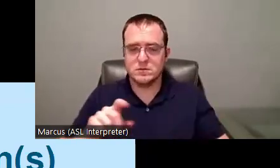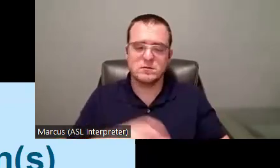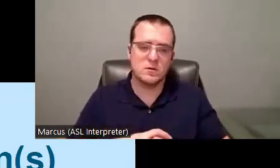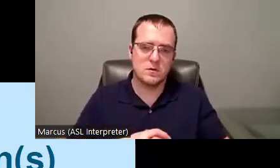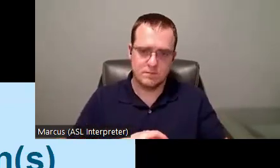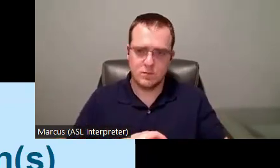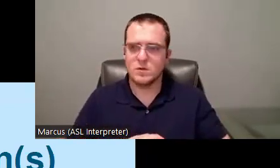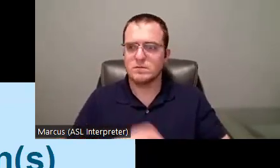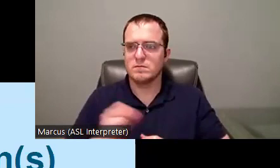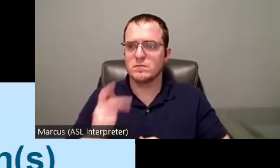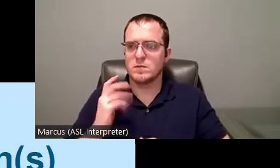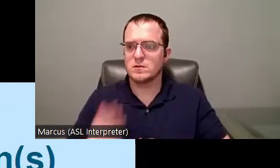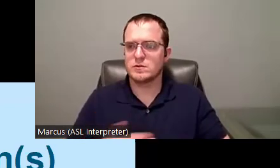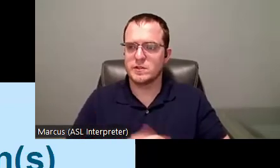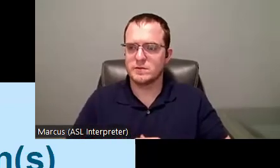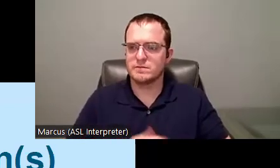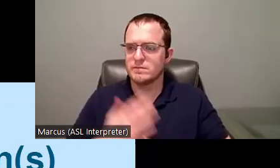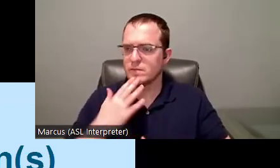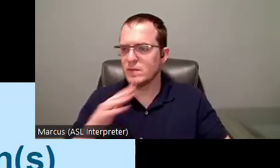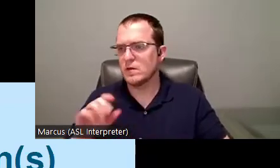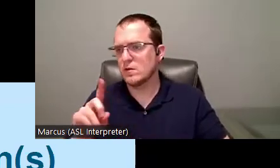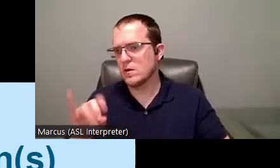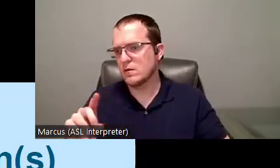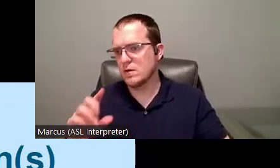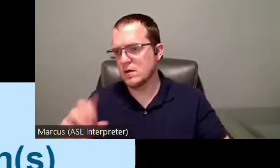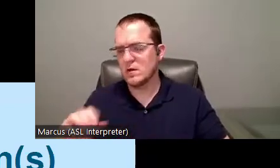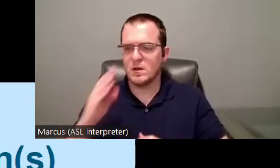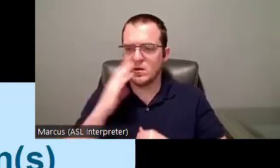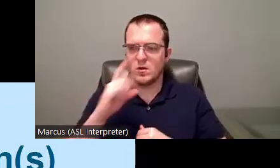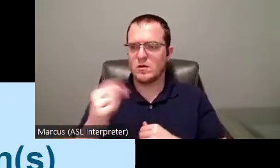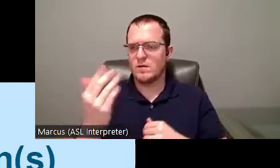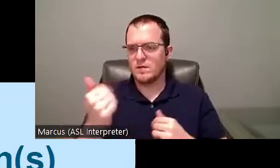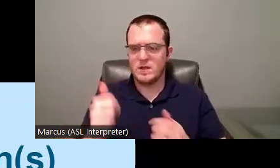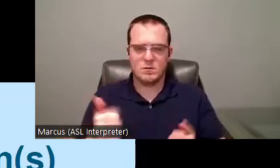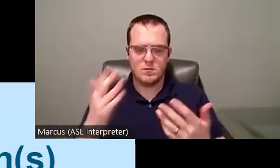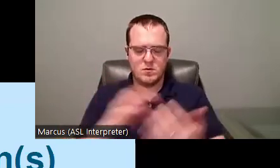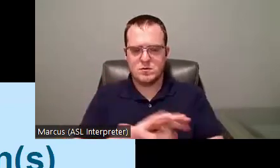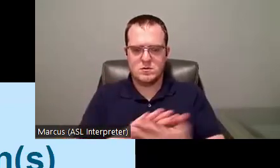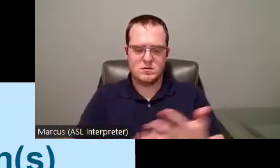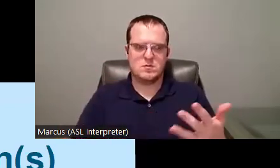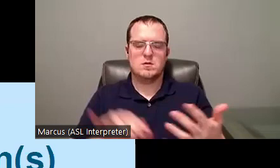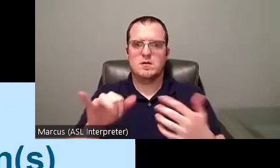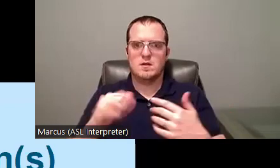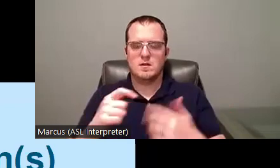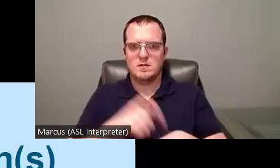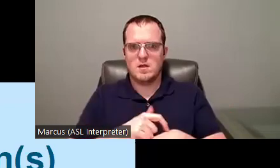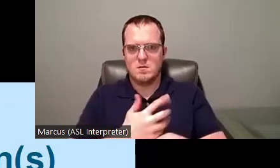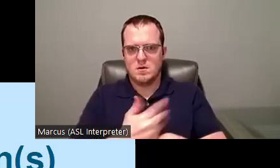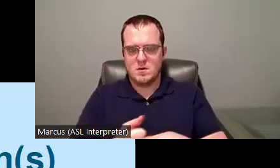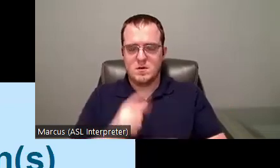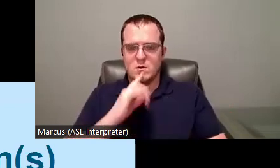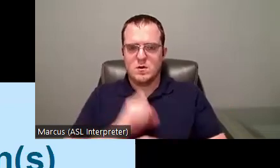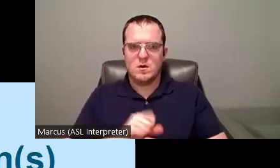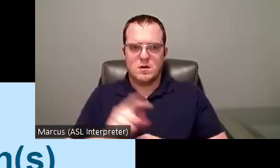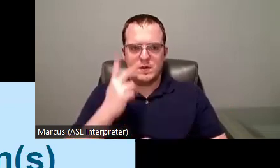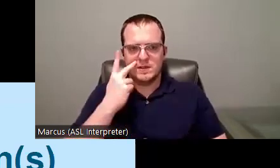Wonderful. Motion carries. Thank you, David. I know going through 15 proposals probably took some time, but it's good to see the interest that's out